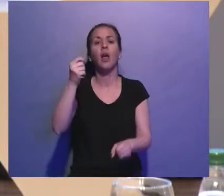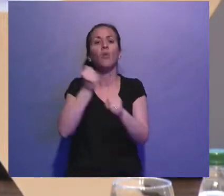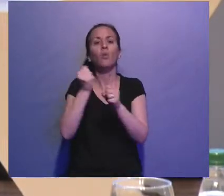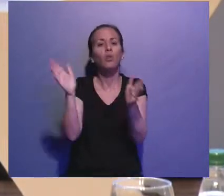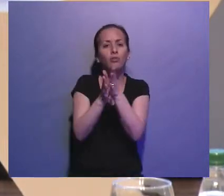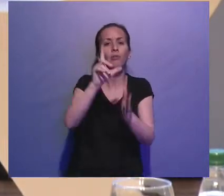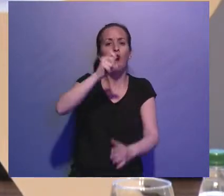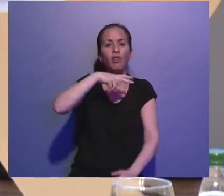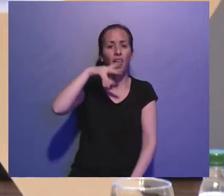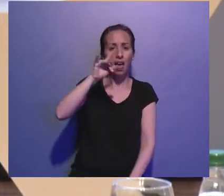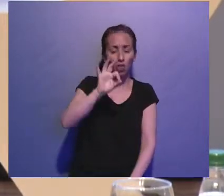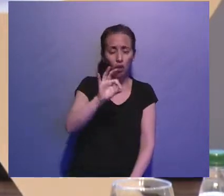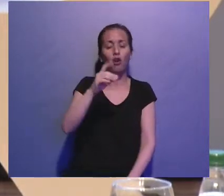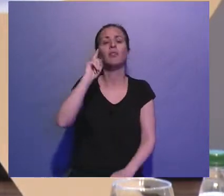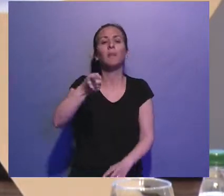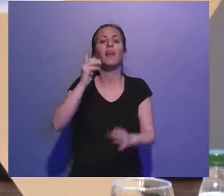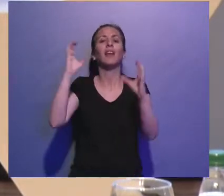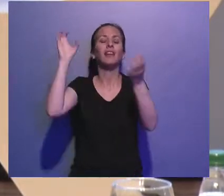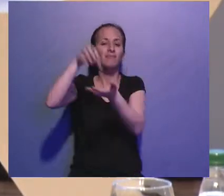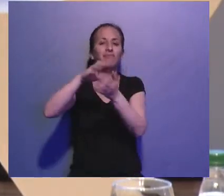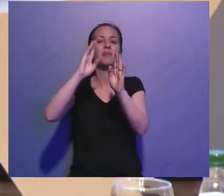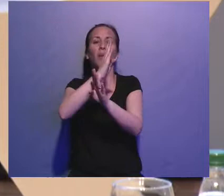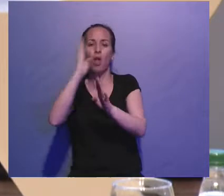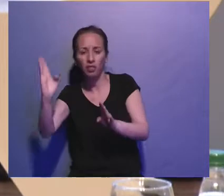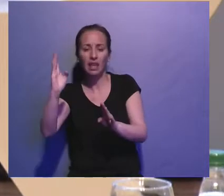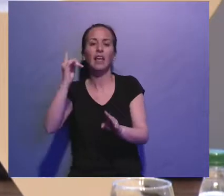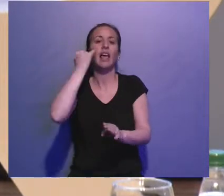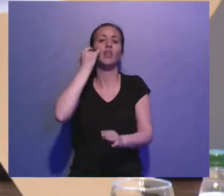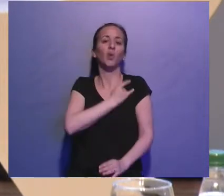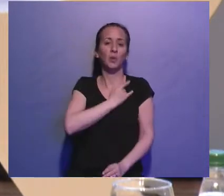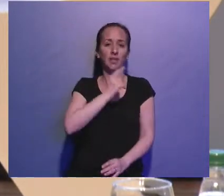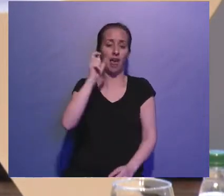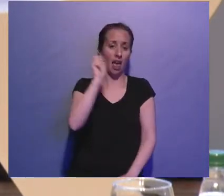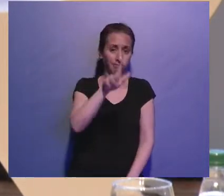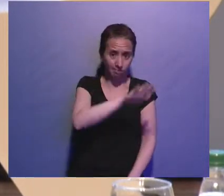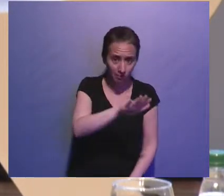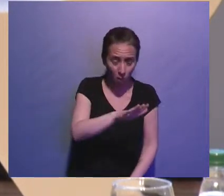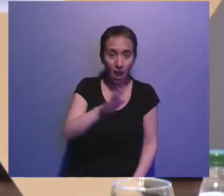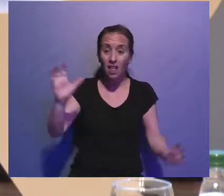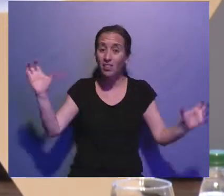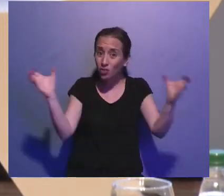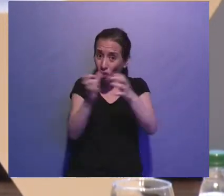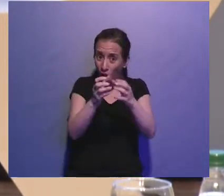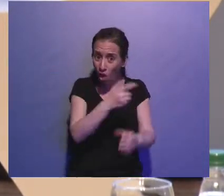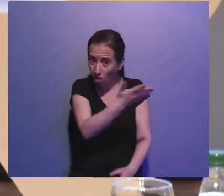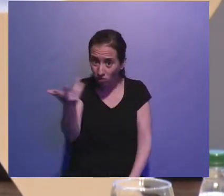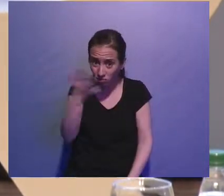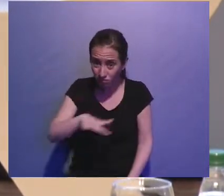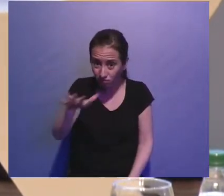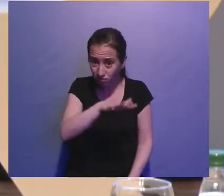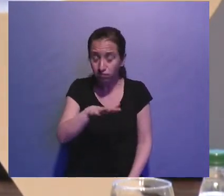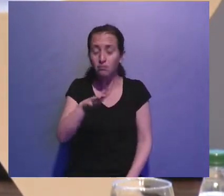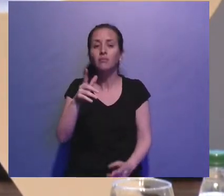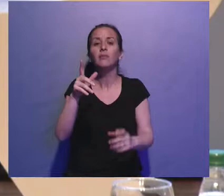library and the local university. And together, they run a user group at the library that meets monthly about a